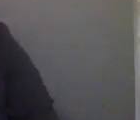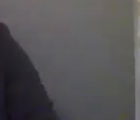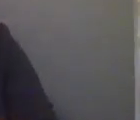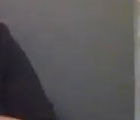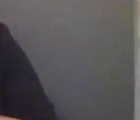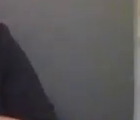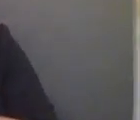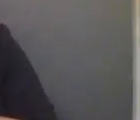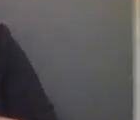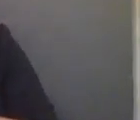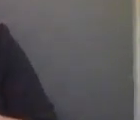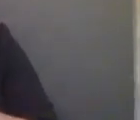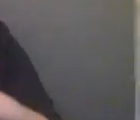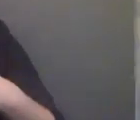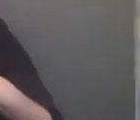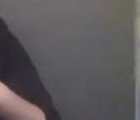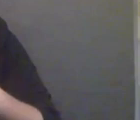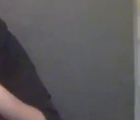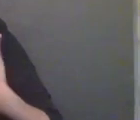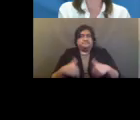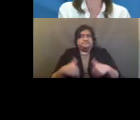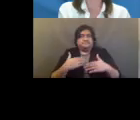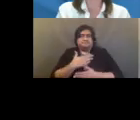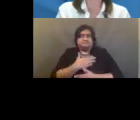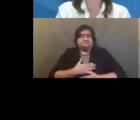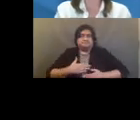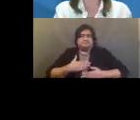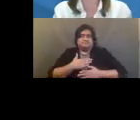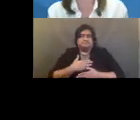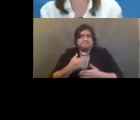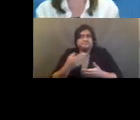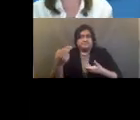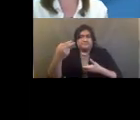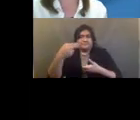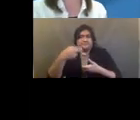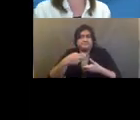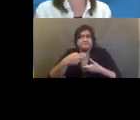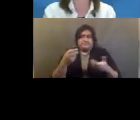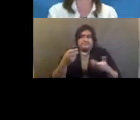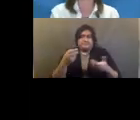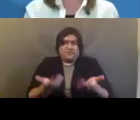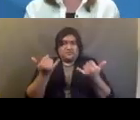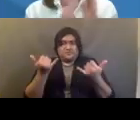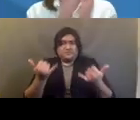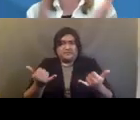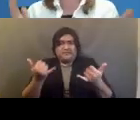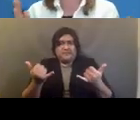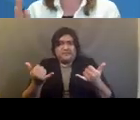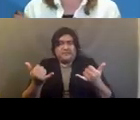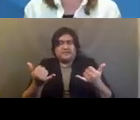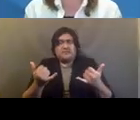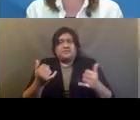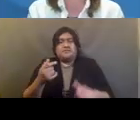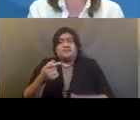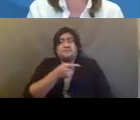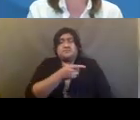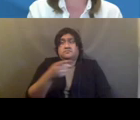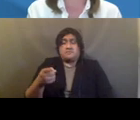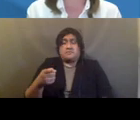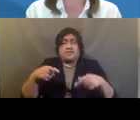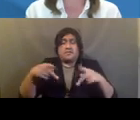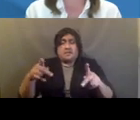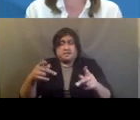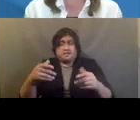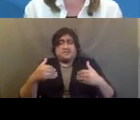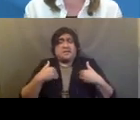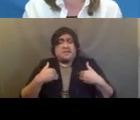So I'm very appreciative for being able to be here today and for allowing me to have some space